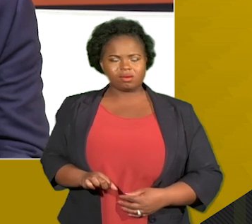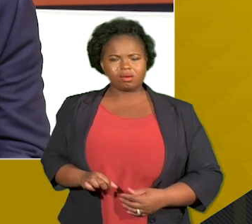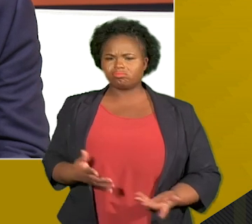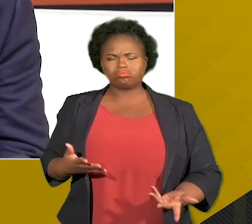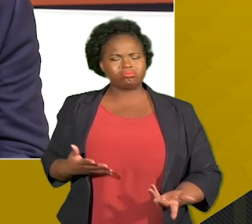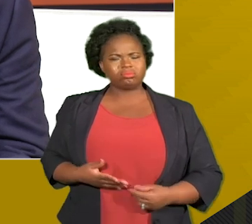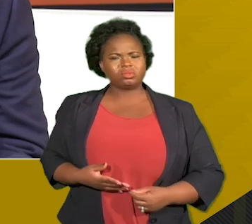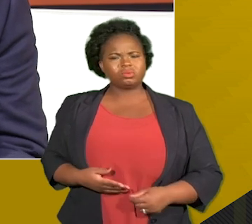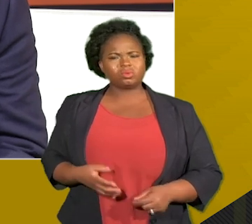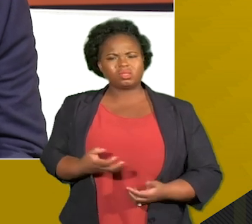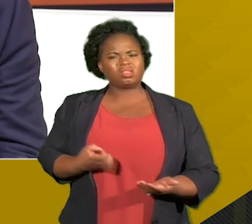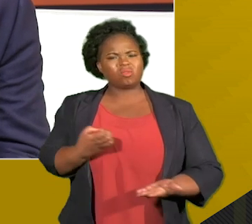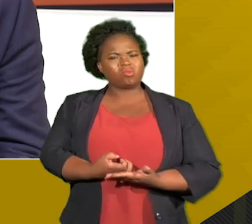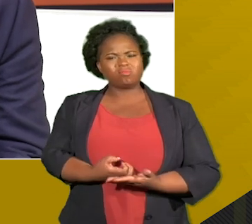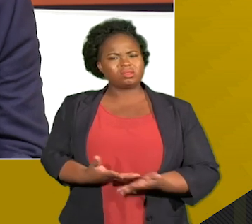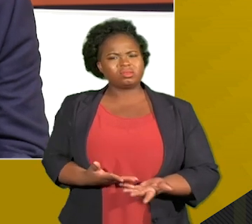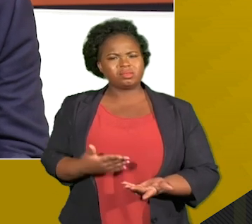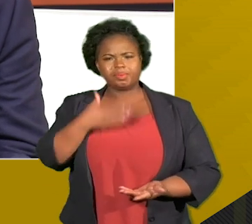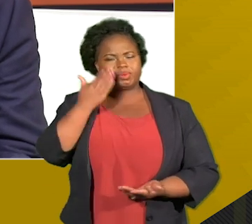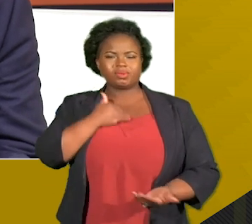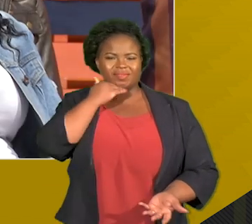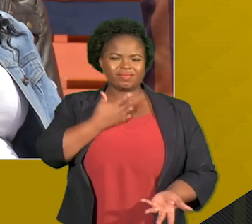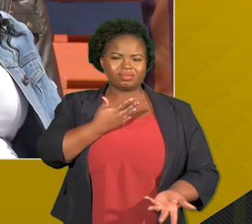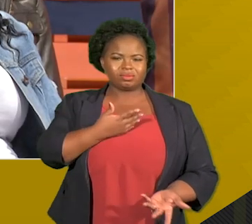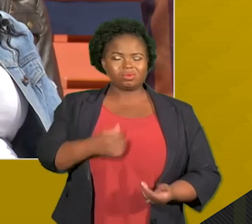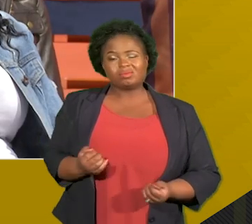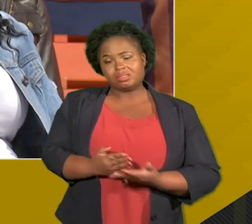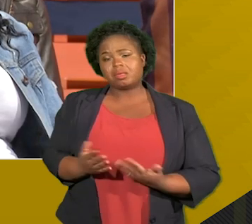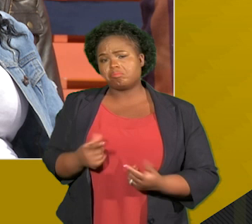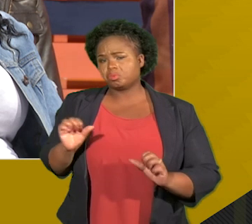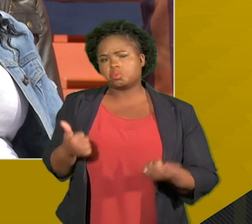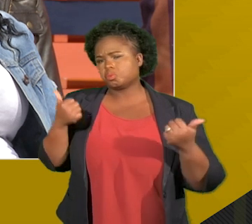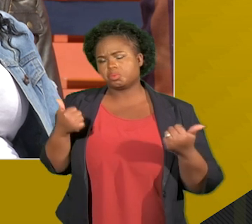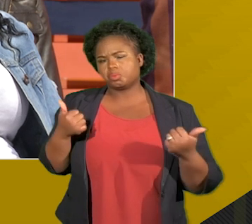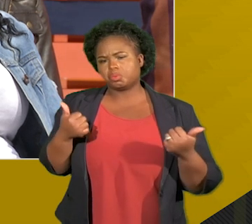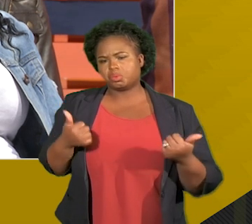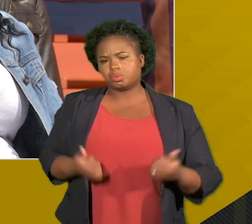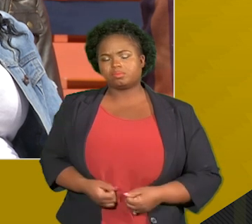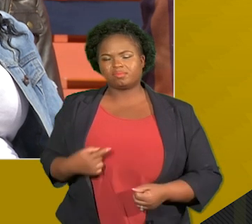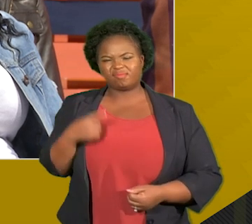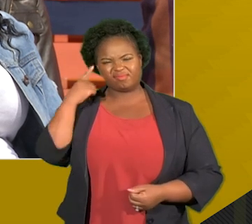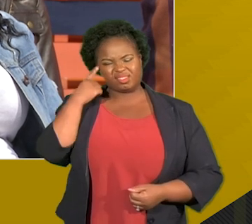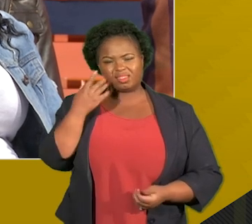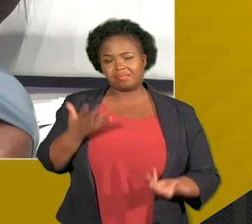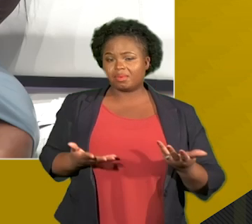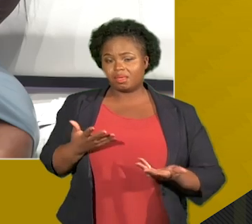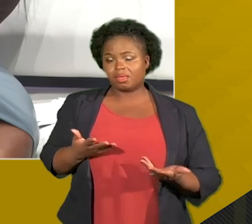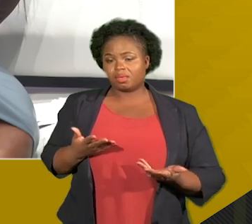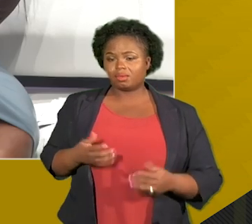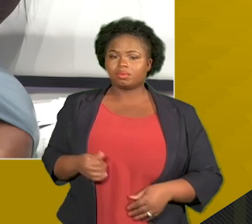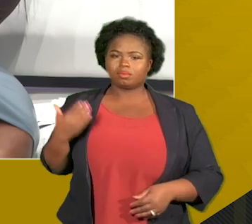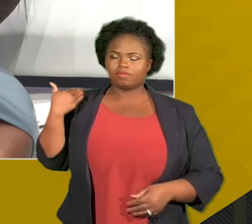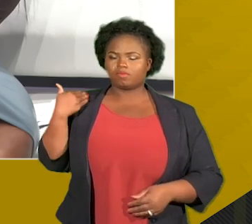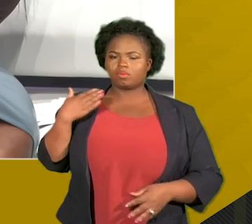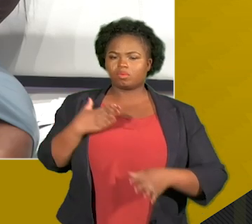robust for its size. Mm. And there is an art economy. There are people doing really well out of their art. And I think of somebody that I've worked with